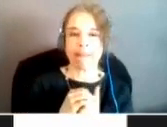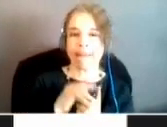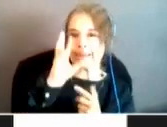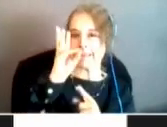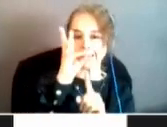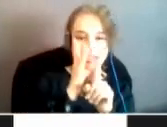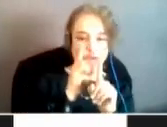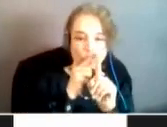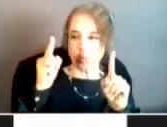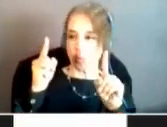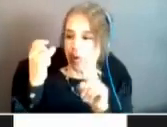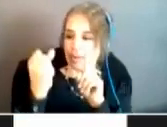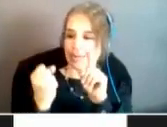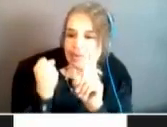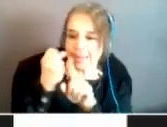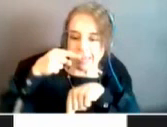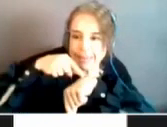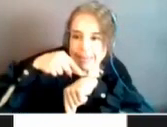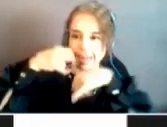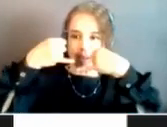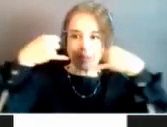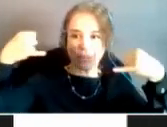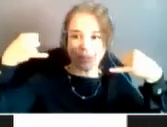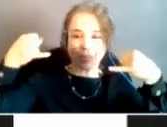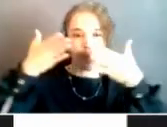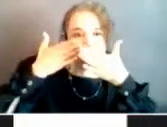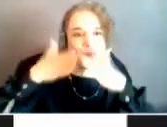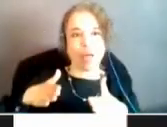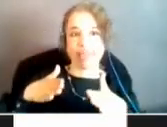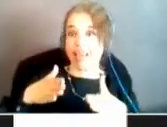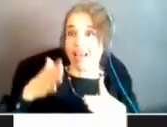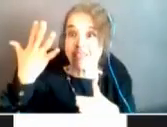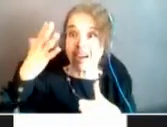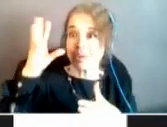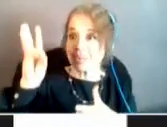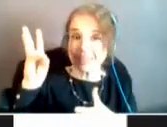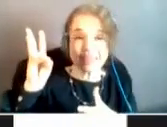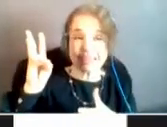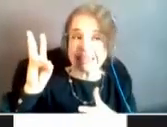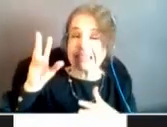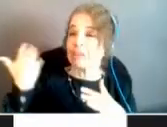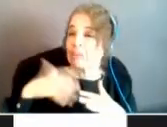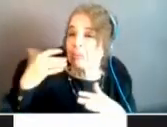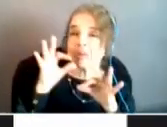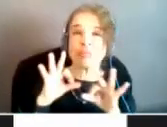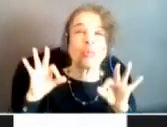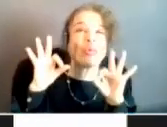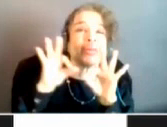6 month or a year timeline, that they may have lost, 5 or 6 significant people